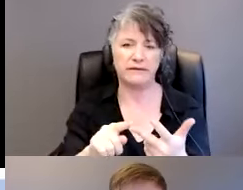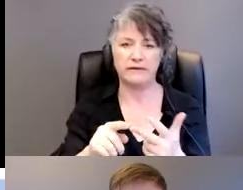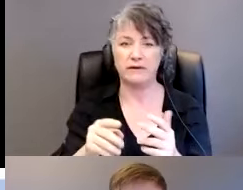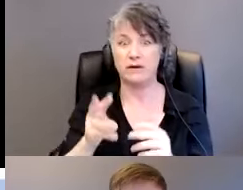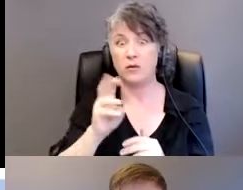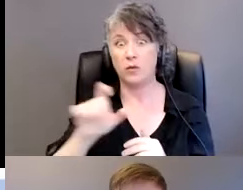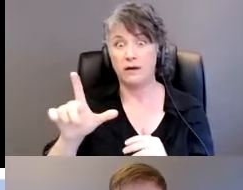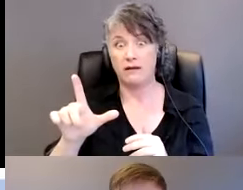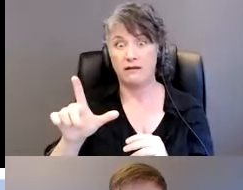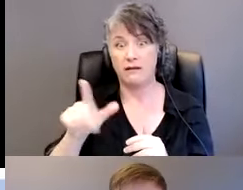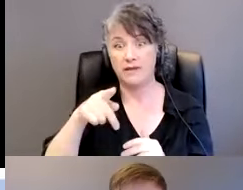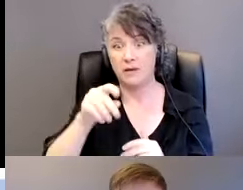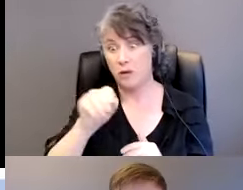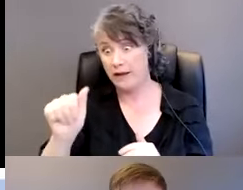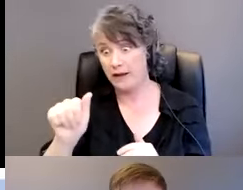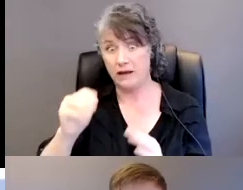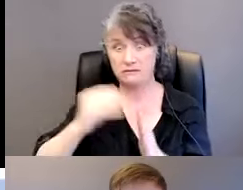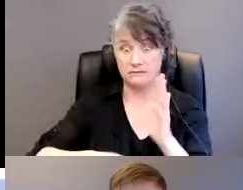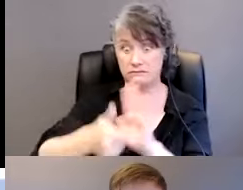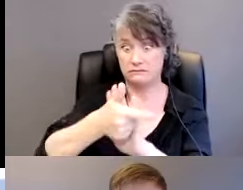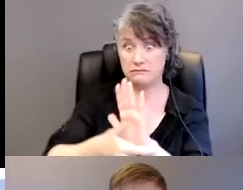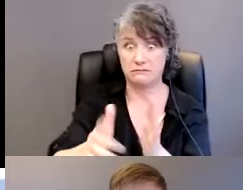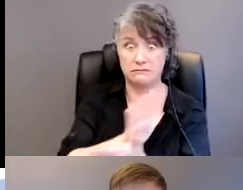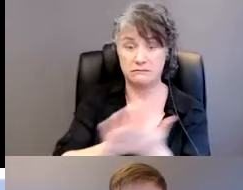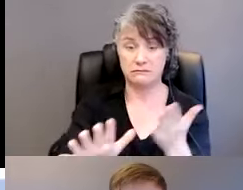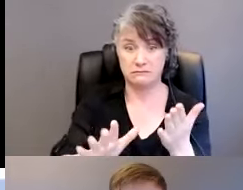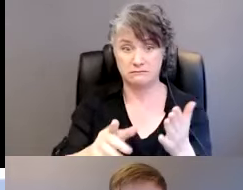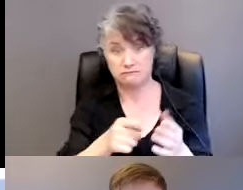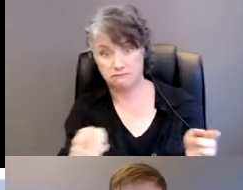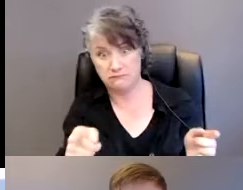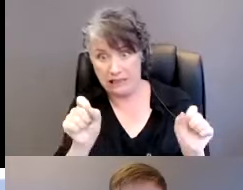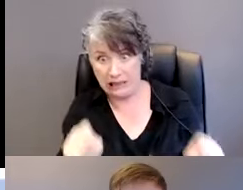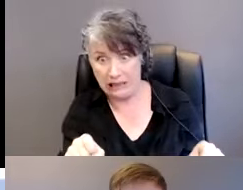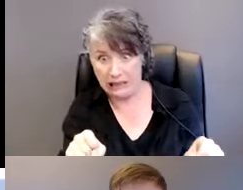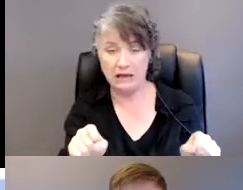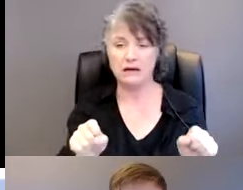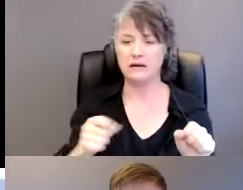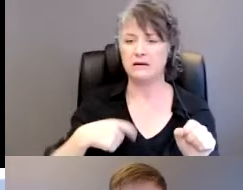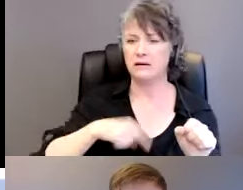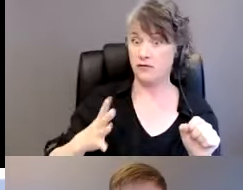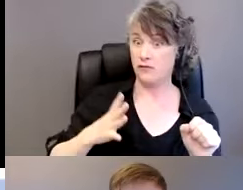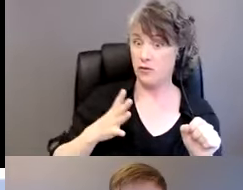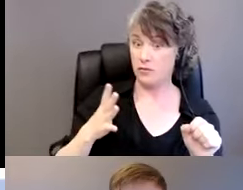be the kind of the formal decider, often we do have a role in terms of